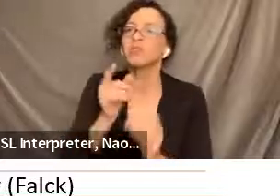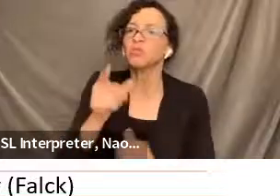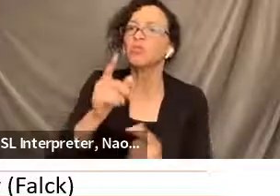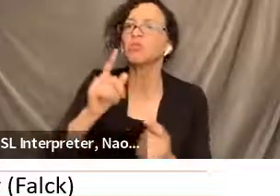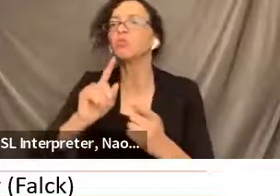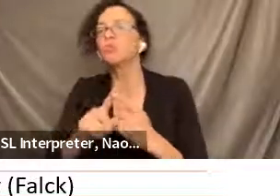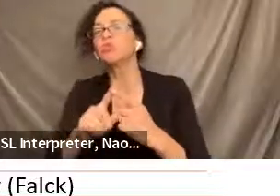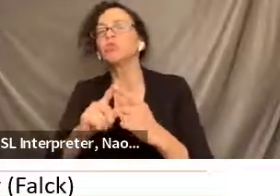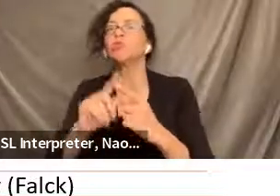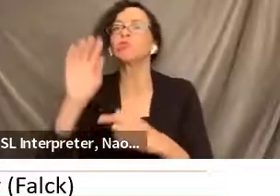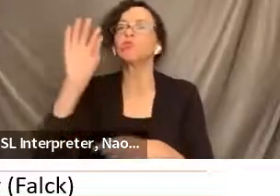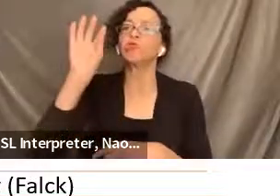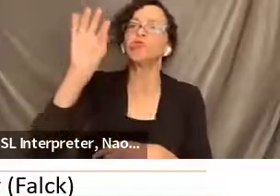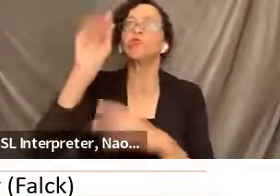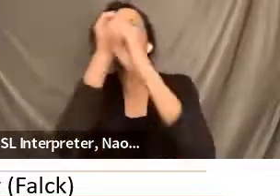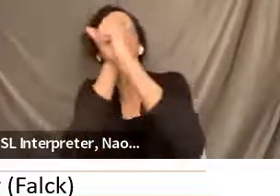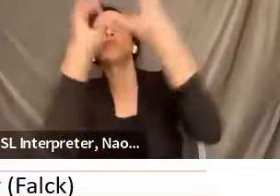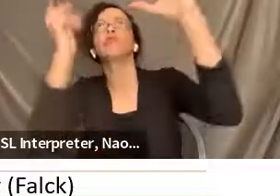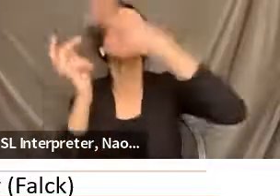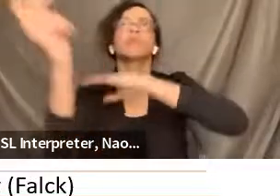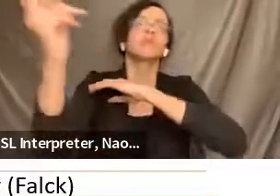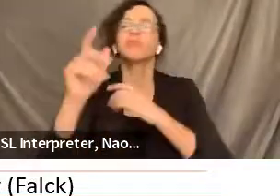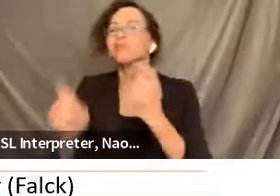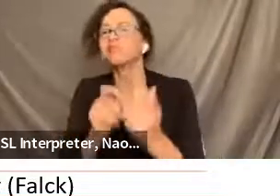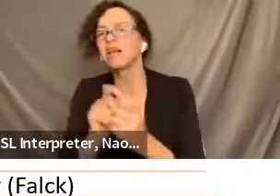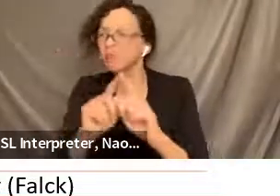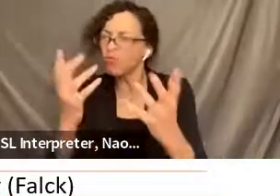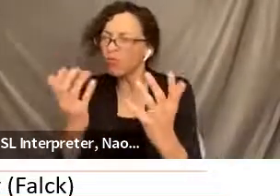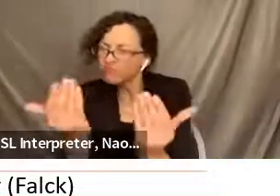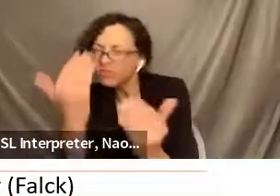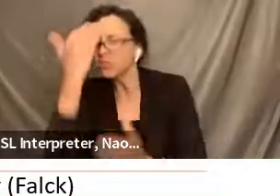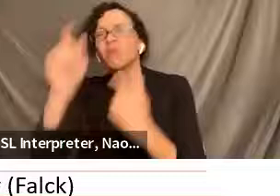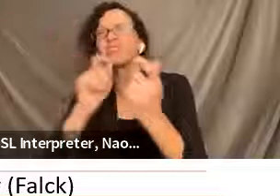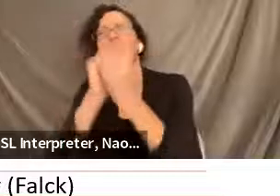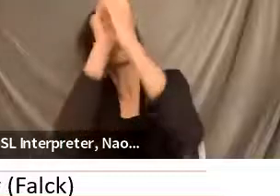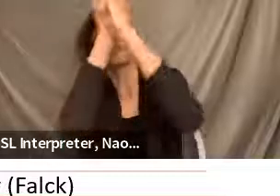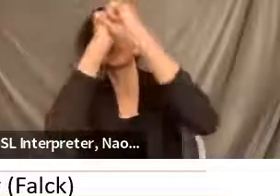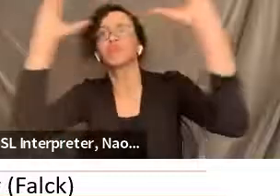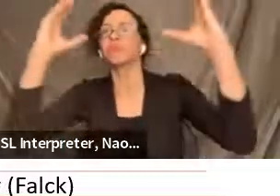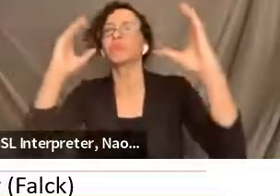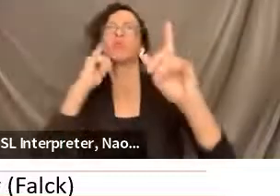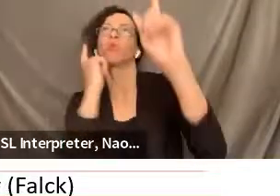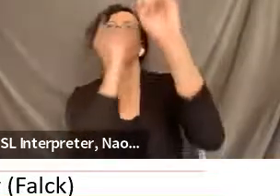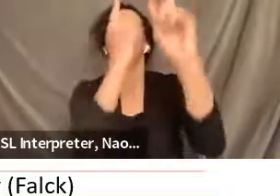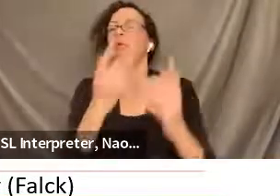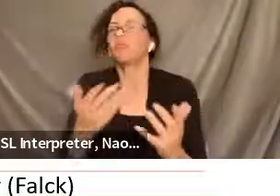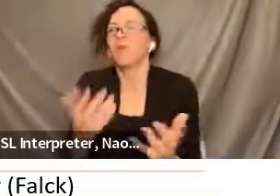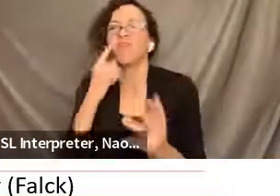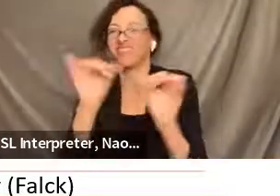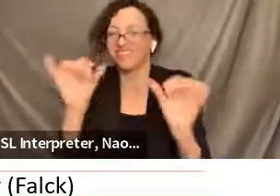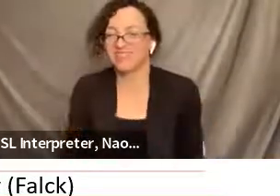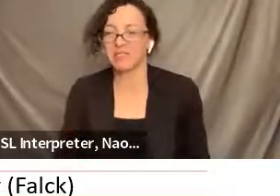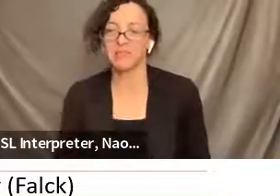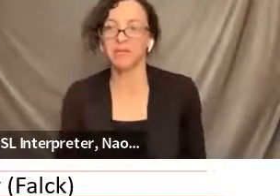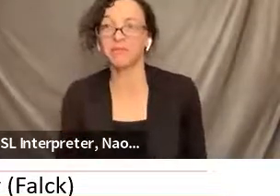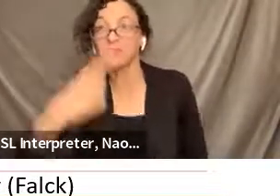dream for this system redesign? For me, I'll go ahead, if that's okay, Director McFadden. It's